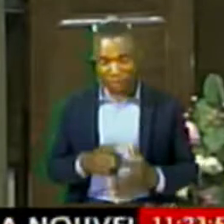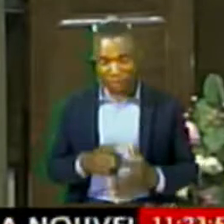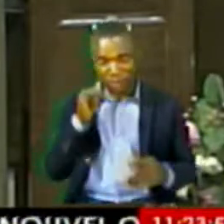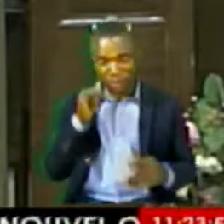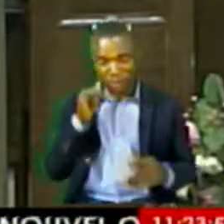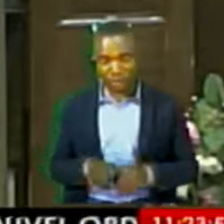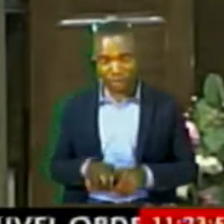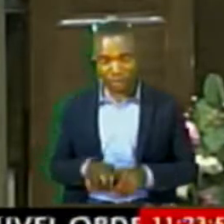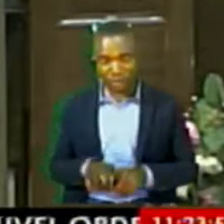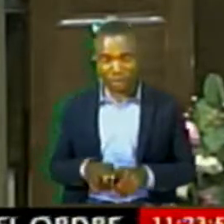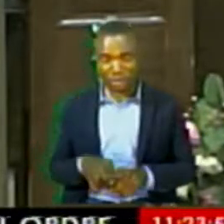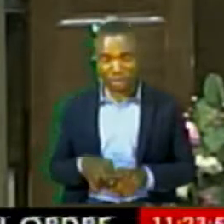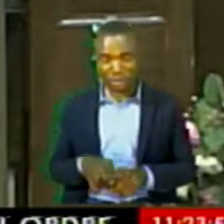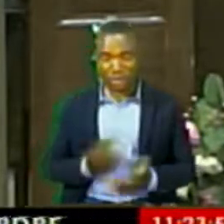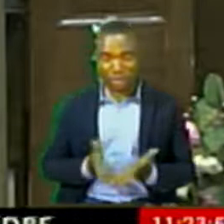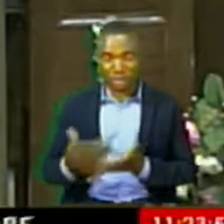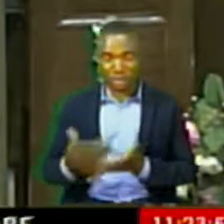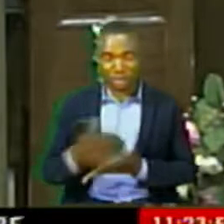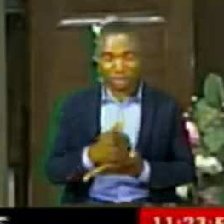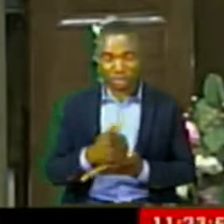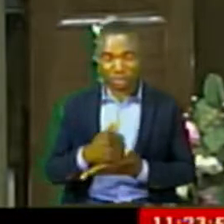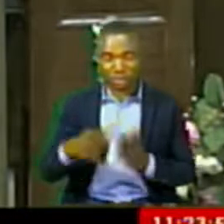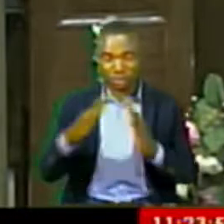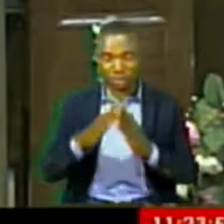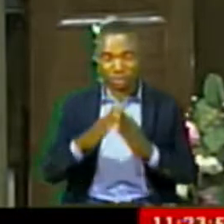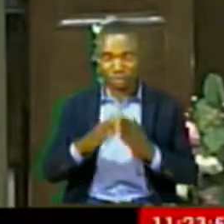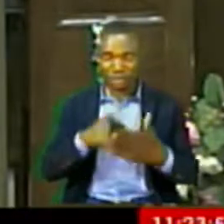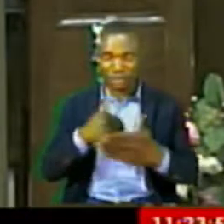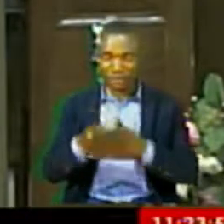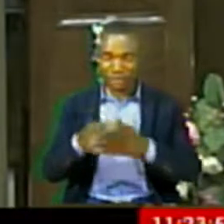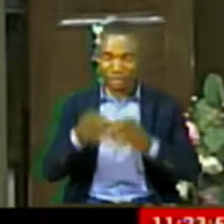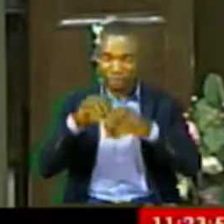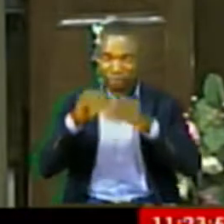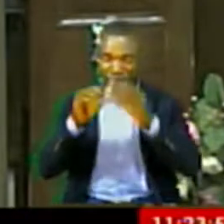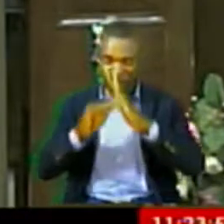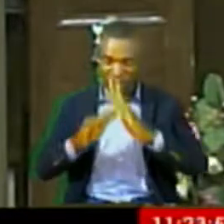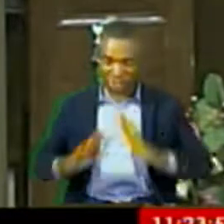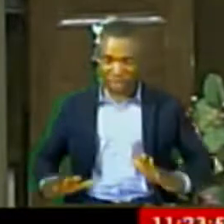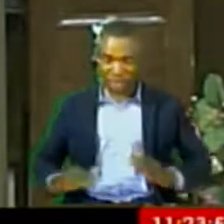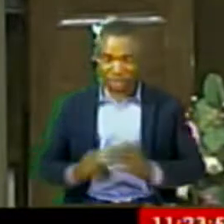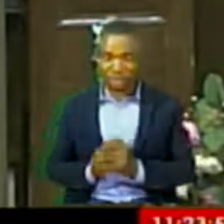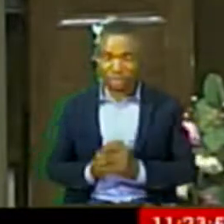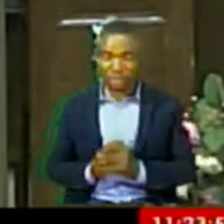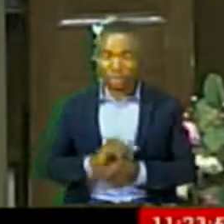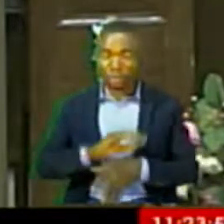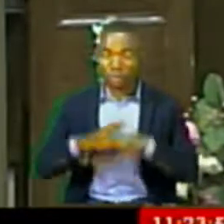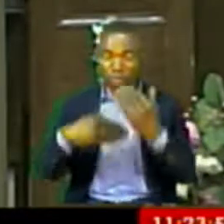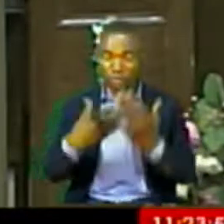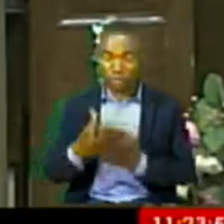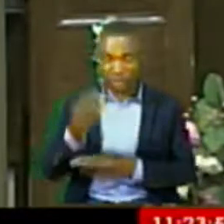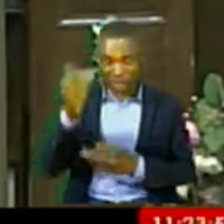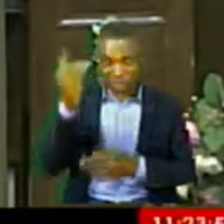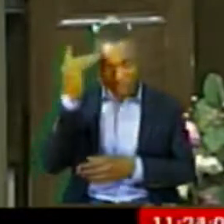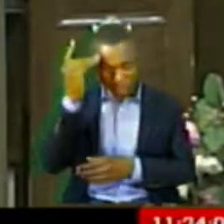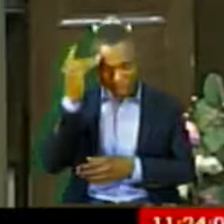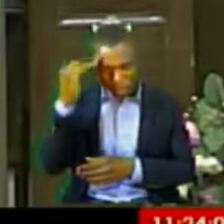brother and sister, they will go back home.